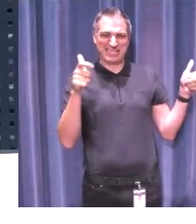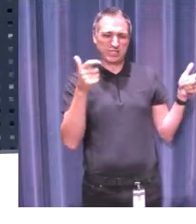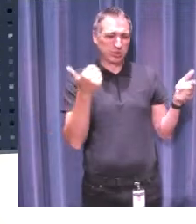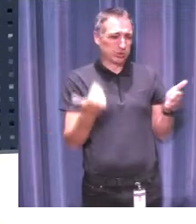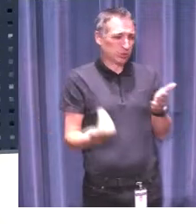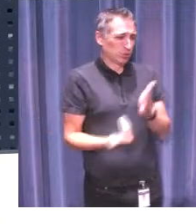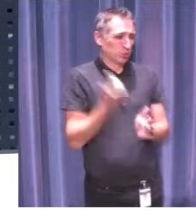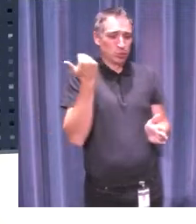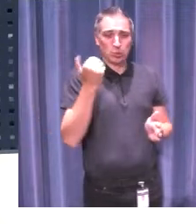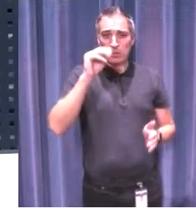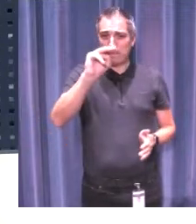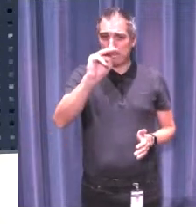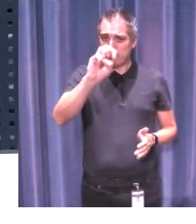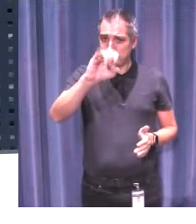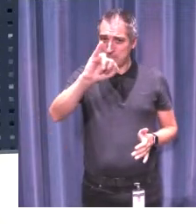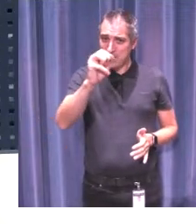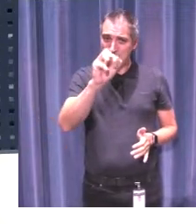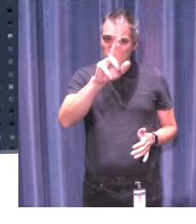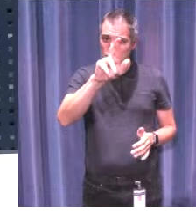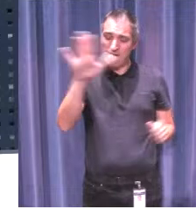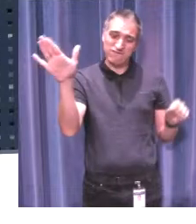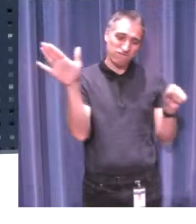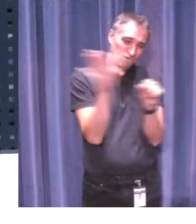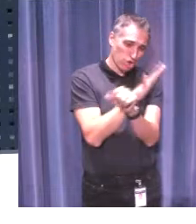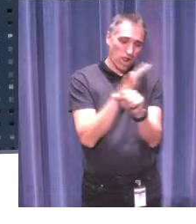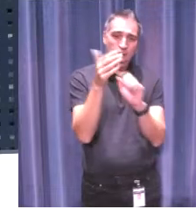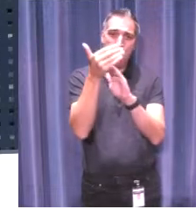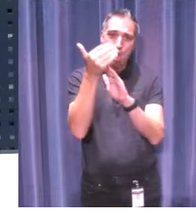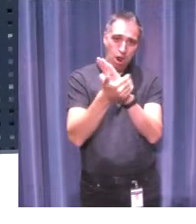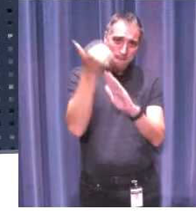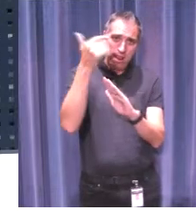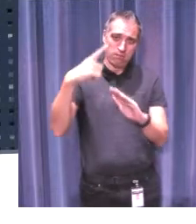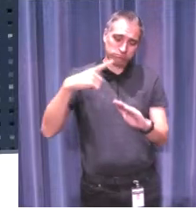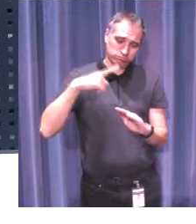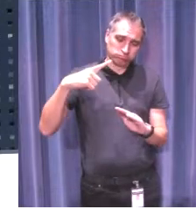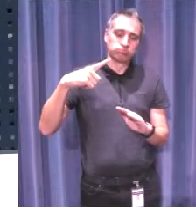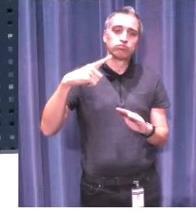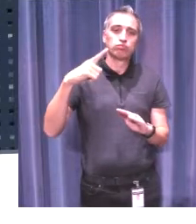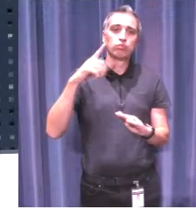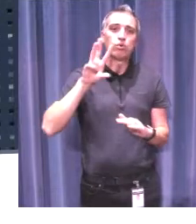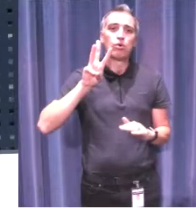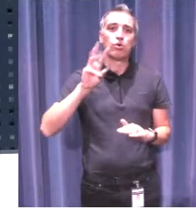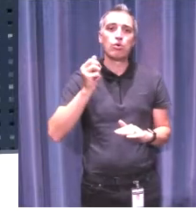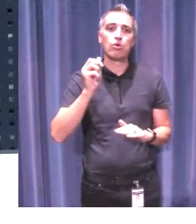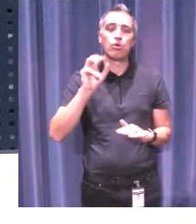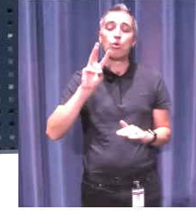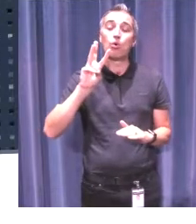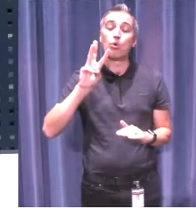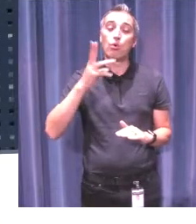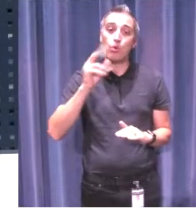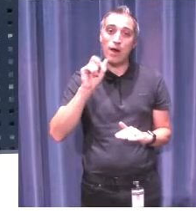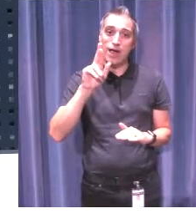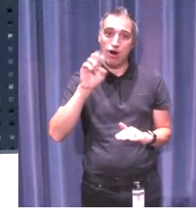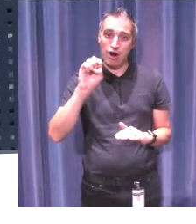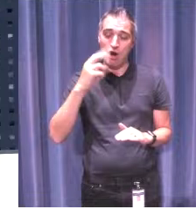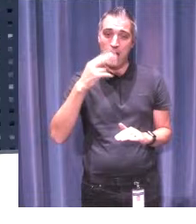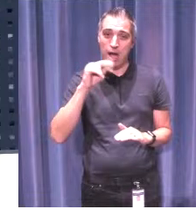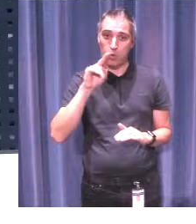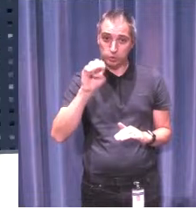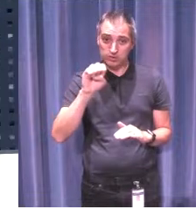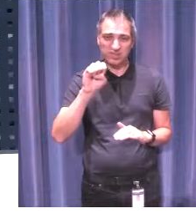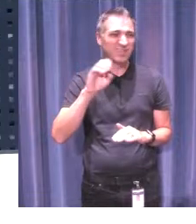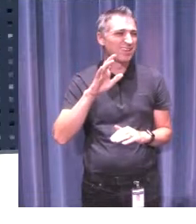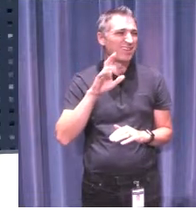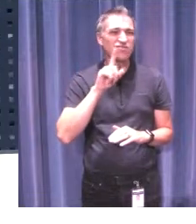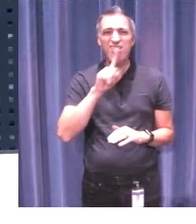new Meyer, fully automated warehouse. I mean, this building's like, I went through it, it's like